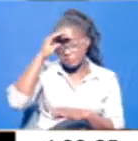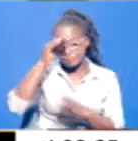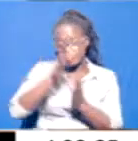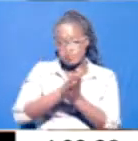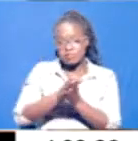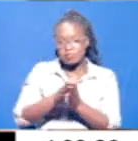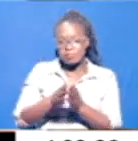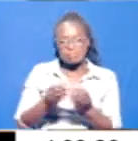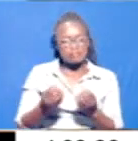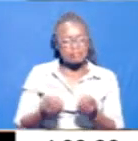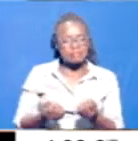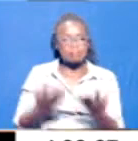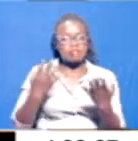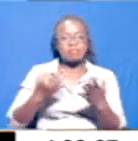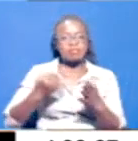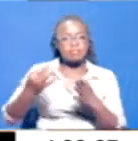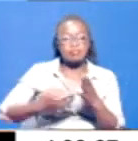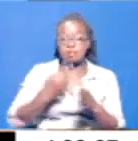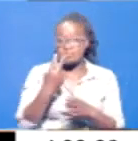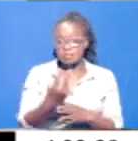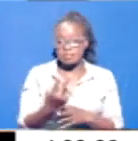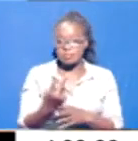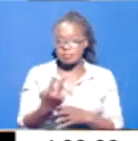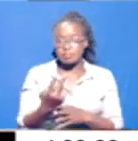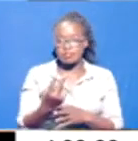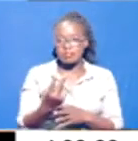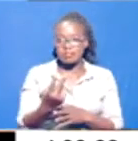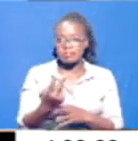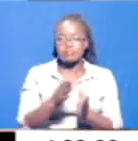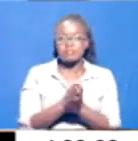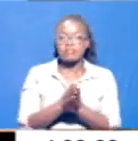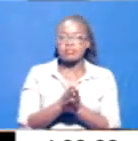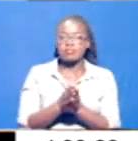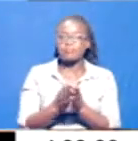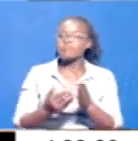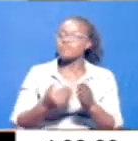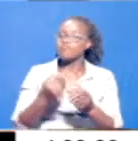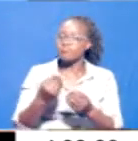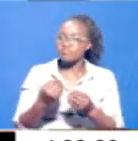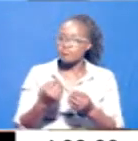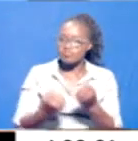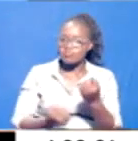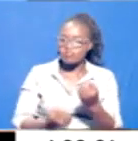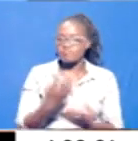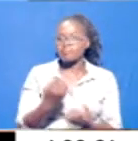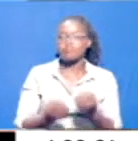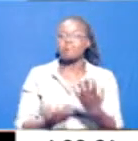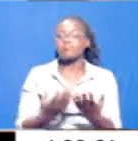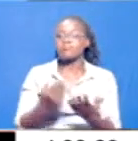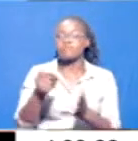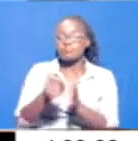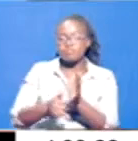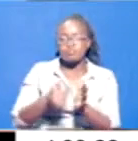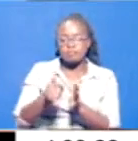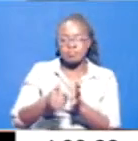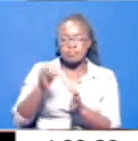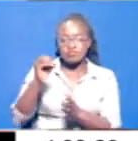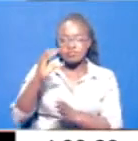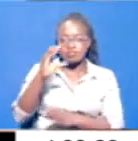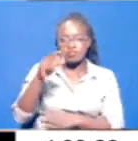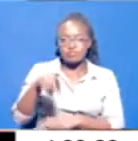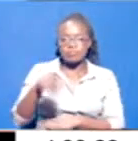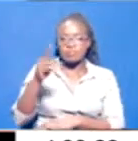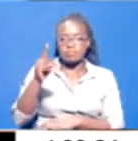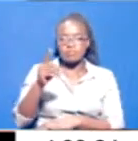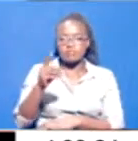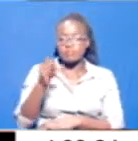two factories where the illegal production was being done. According to Naivasha OCPD Samuel Waweru, five